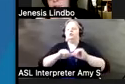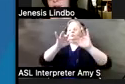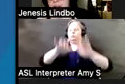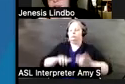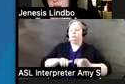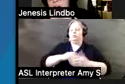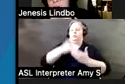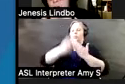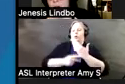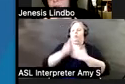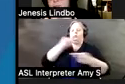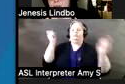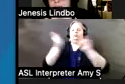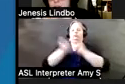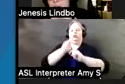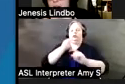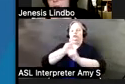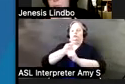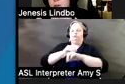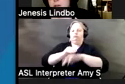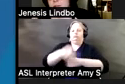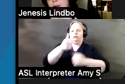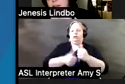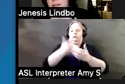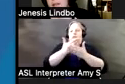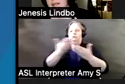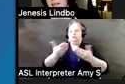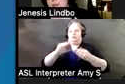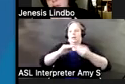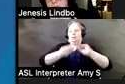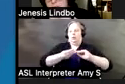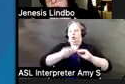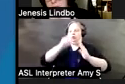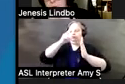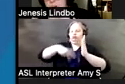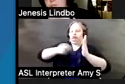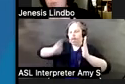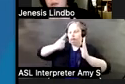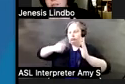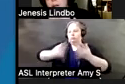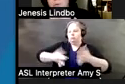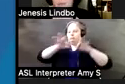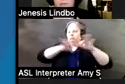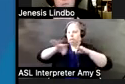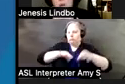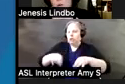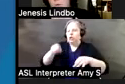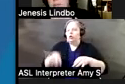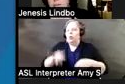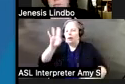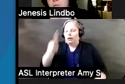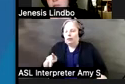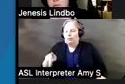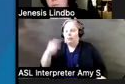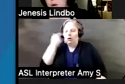that will change how each item number is read. So it gives a description of you picked up a